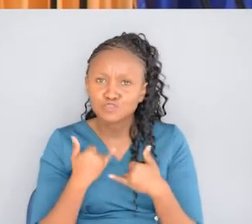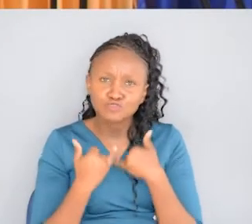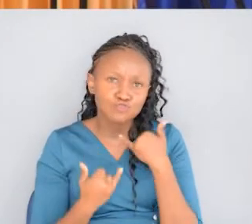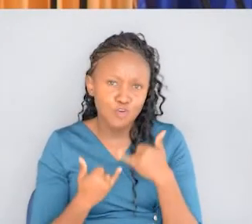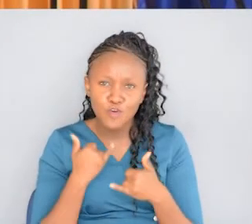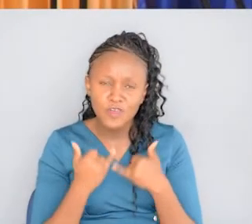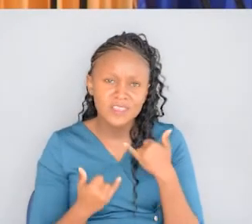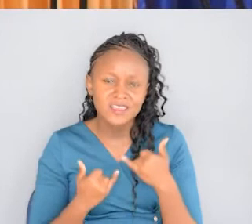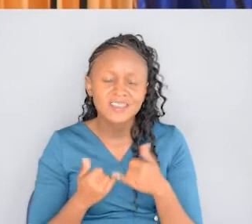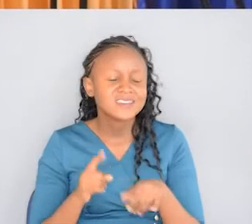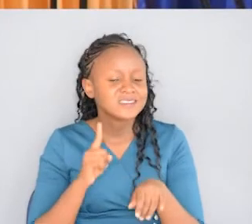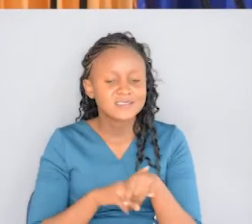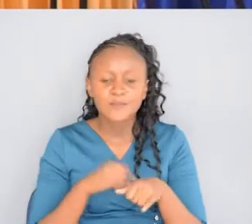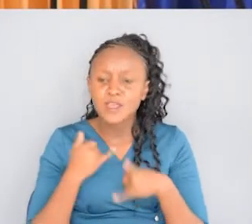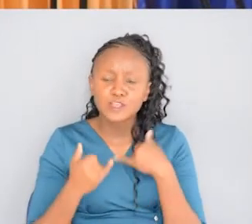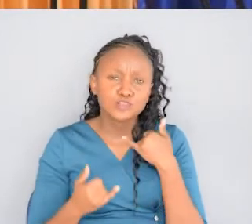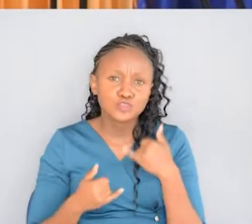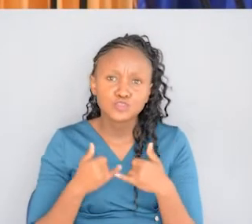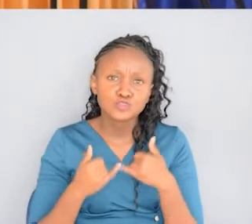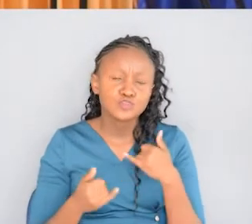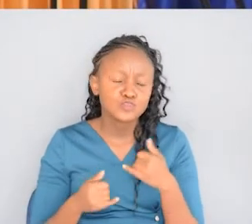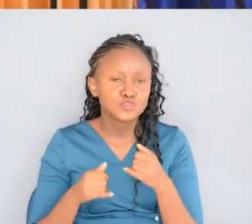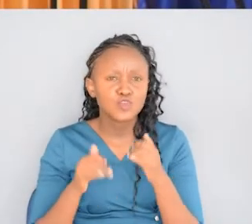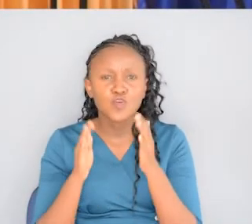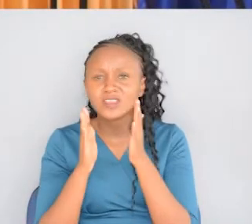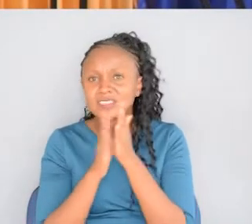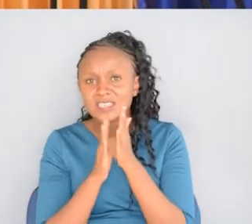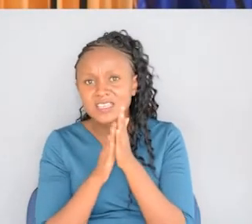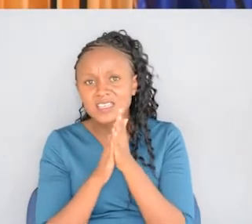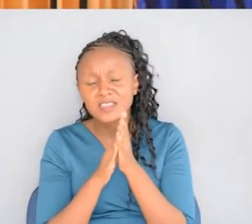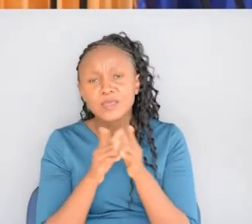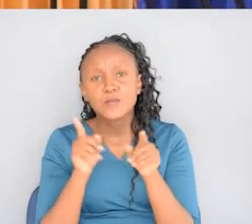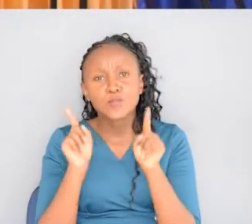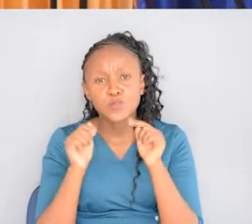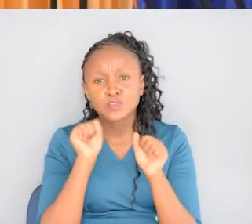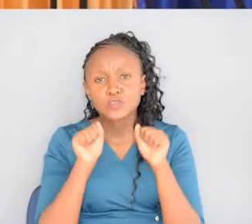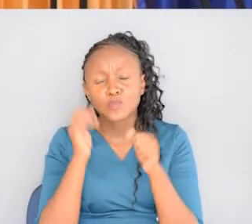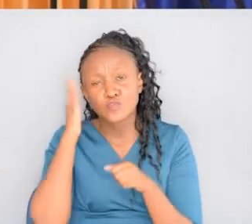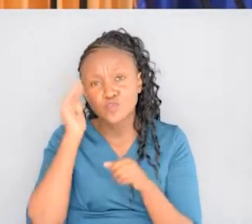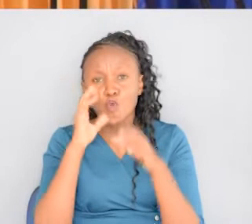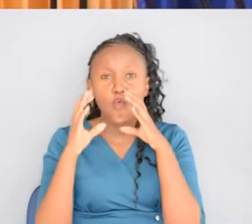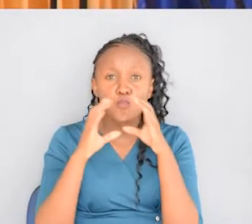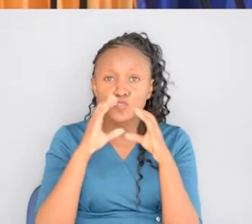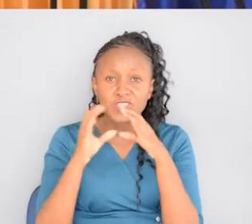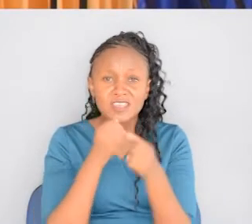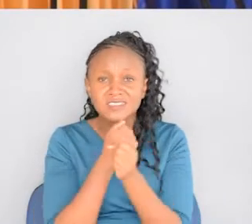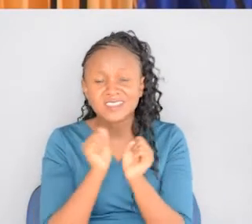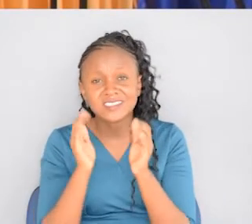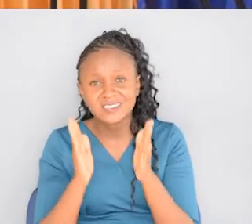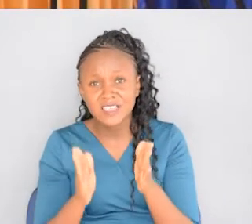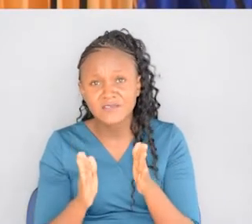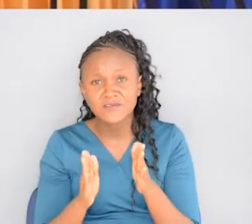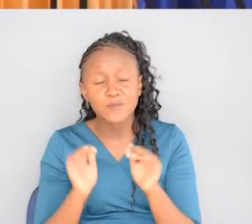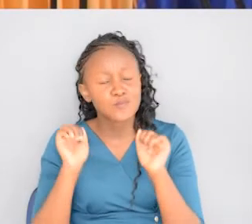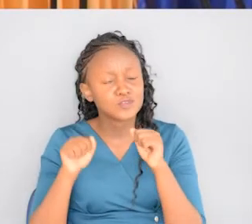his presence and knowing that I'm communicating to my Savior, you know, you're able to enjoy and to look forward